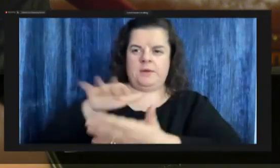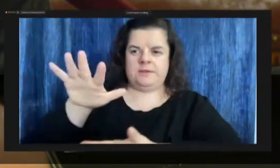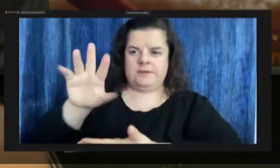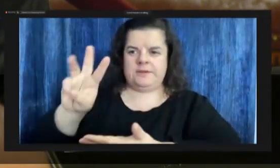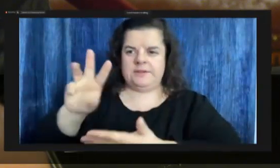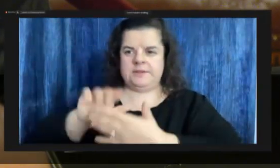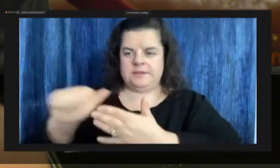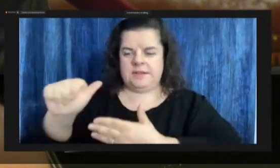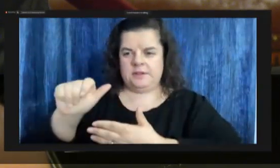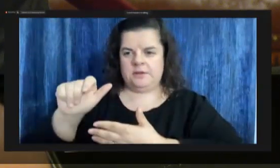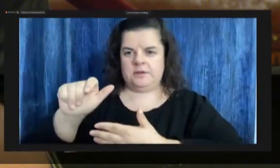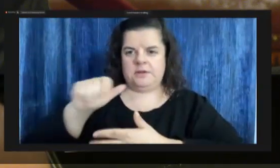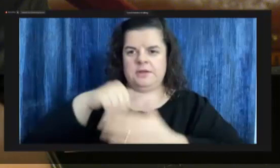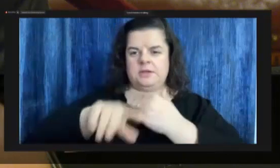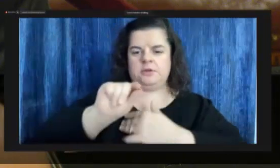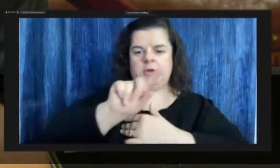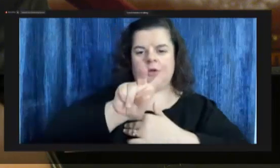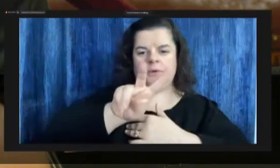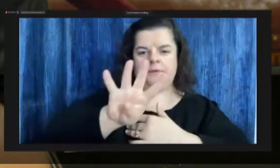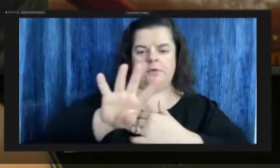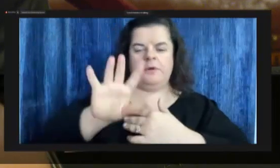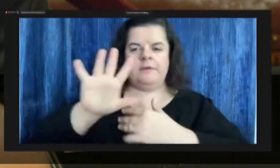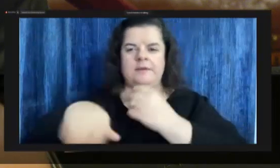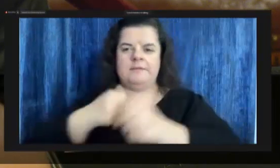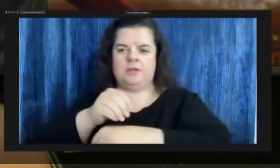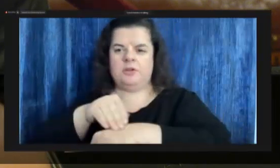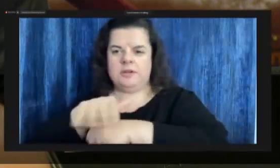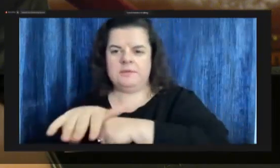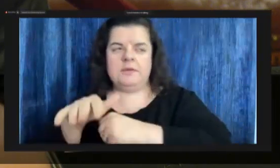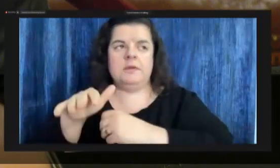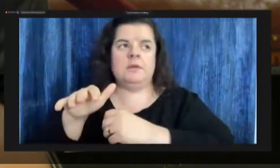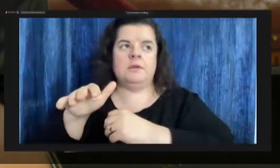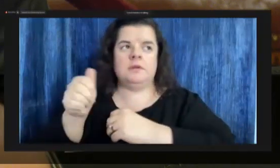$4,056 in 2024 and a 5-year impact of